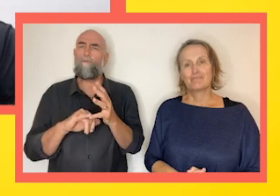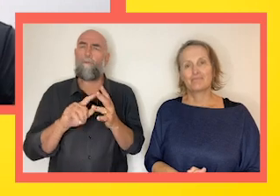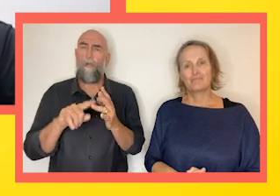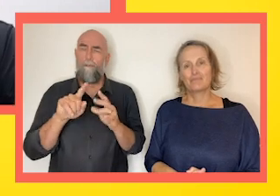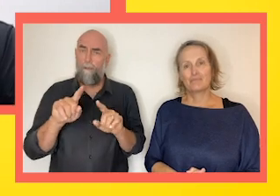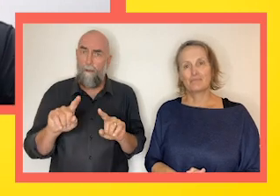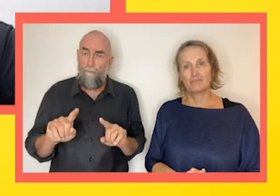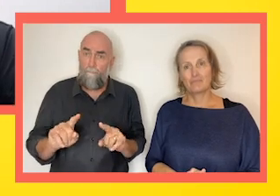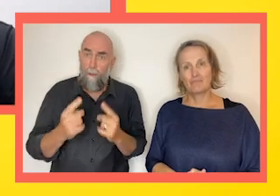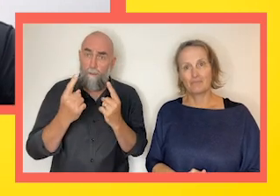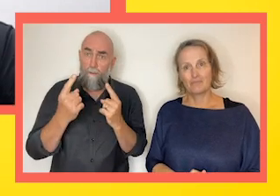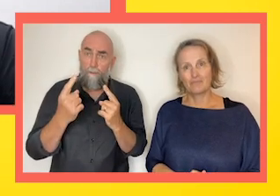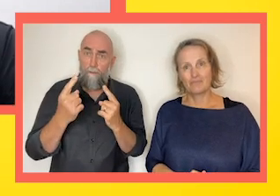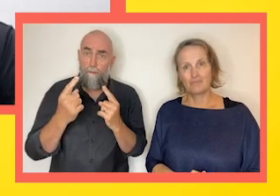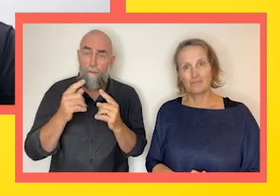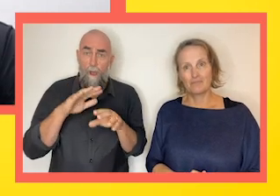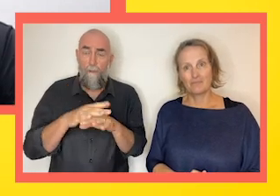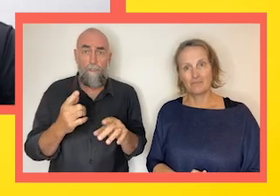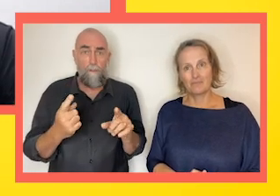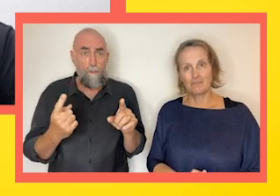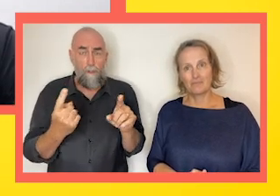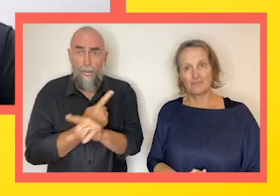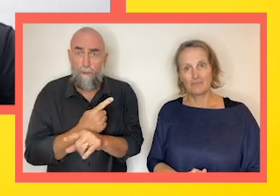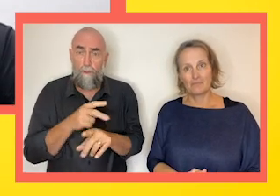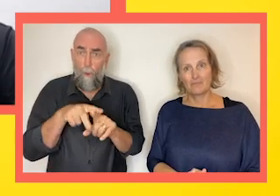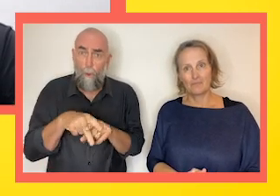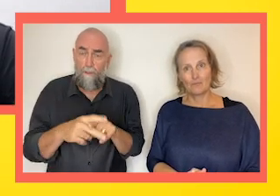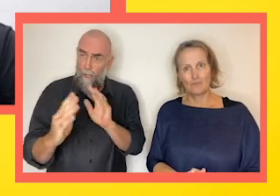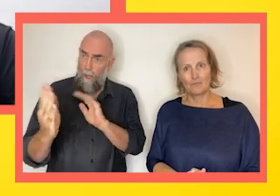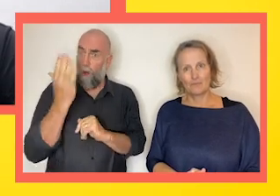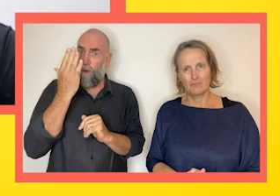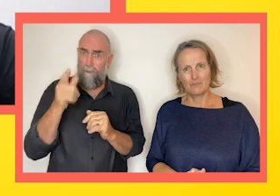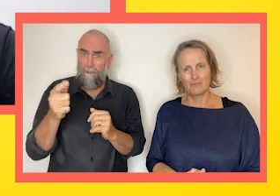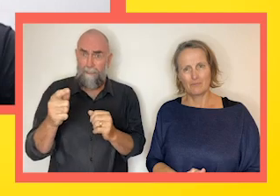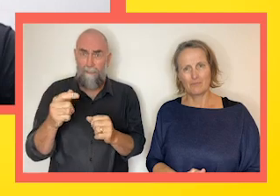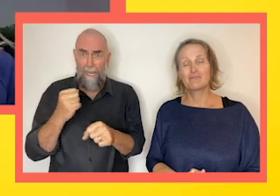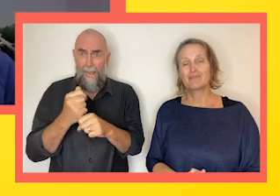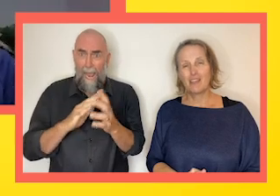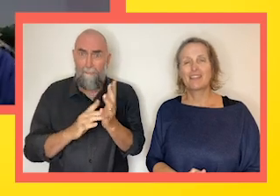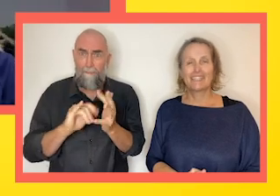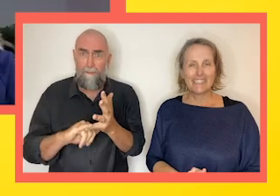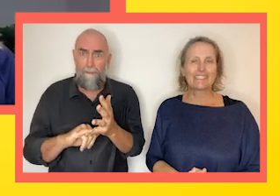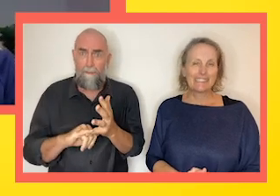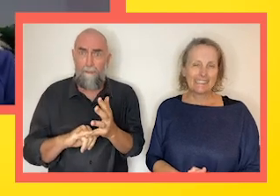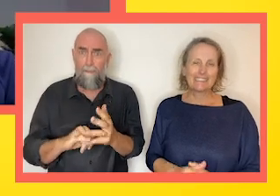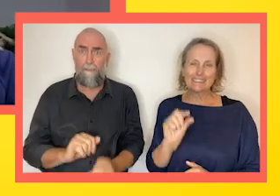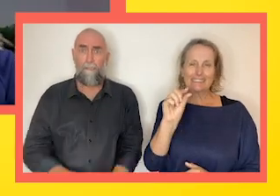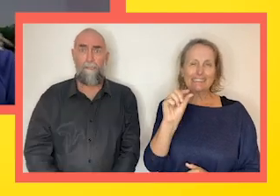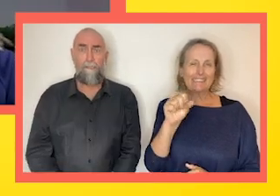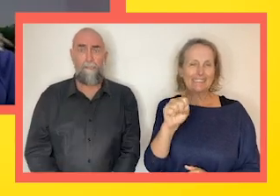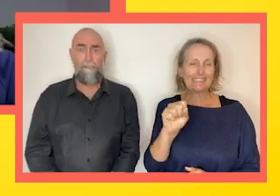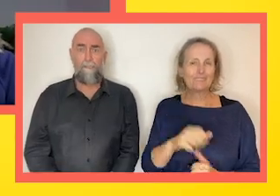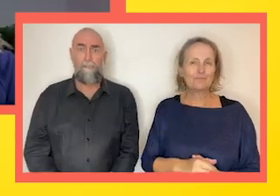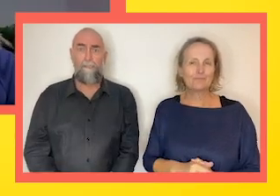this unprecedented, the change of horse this close to a games? A little bit, yeah.